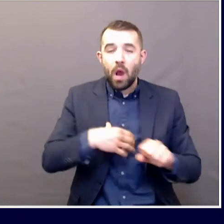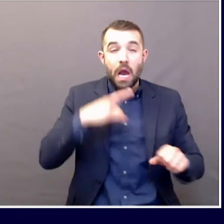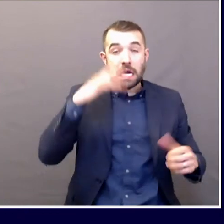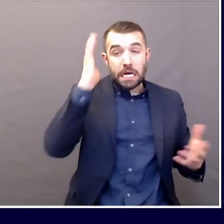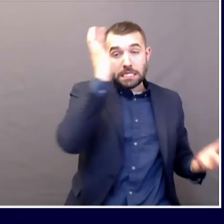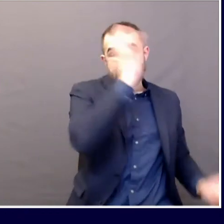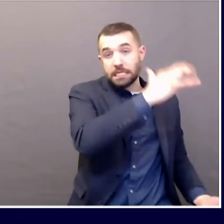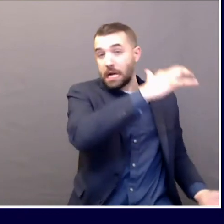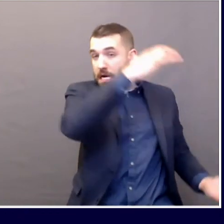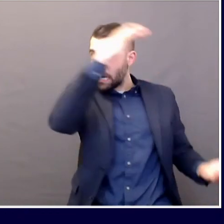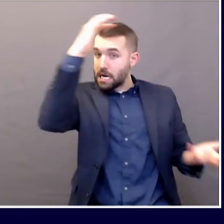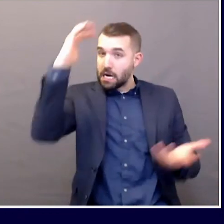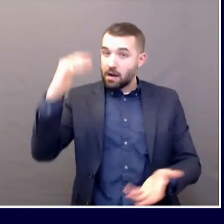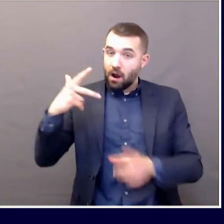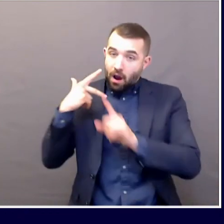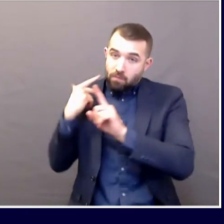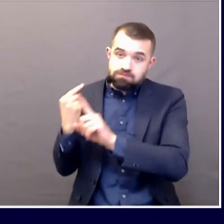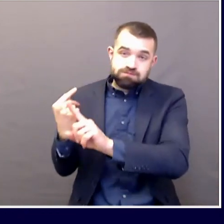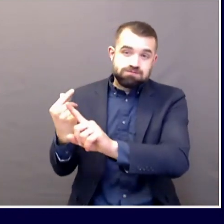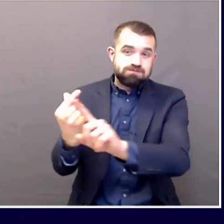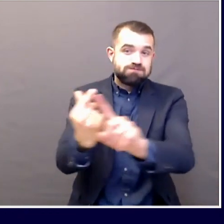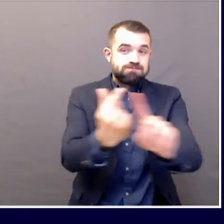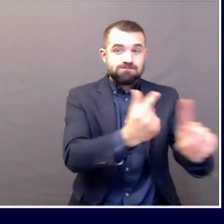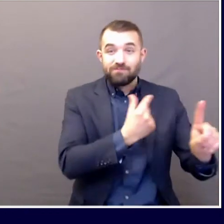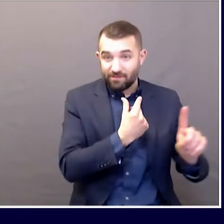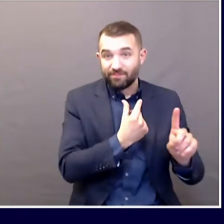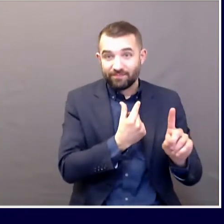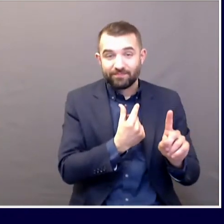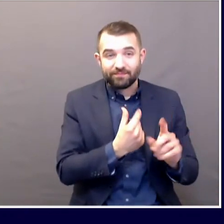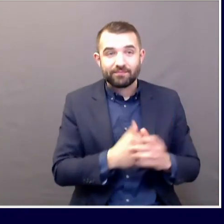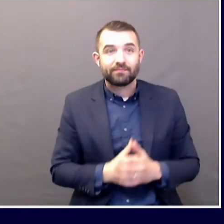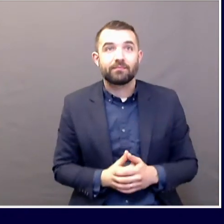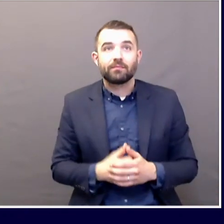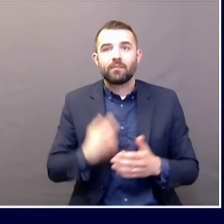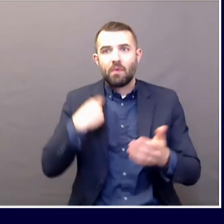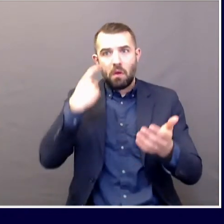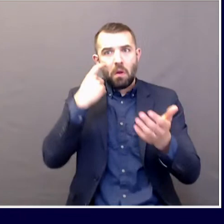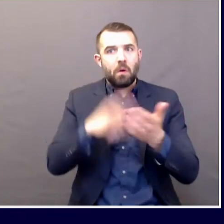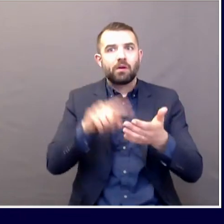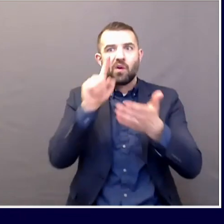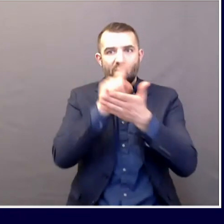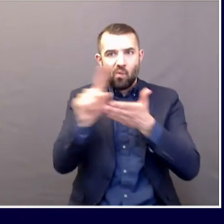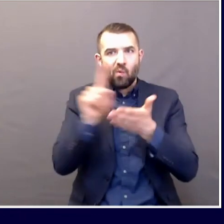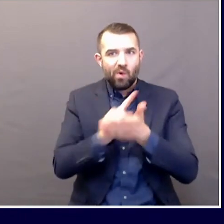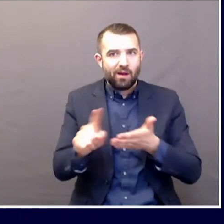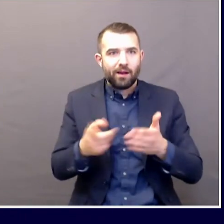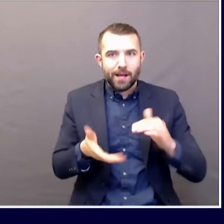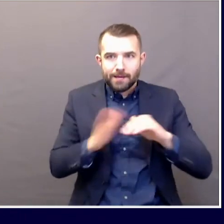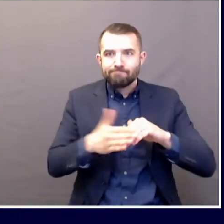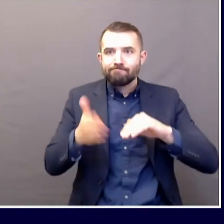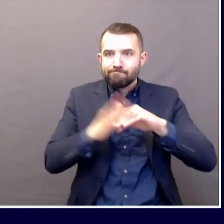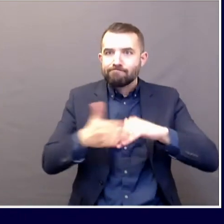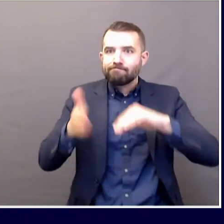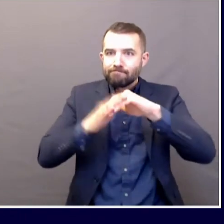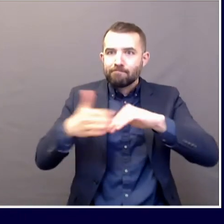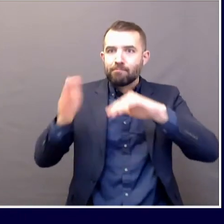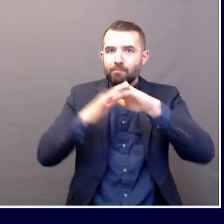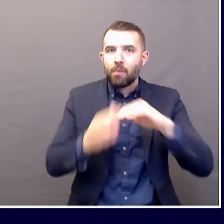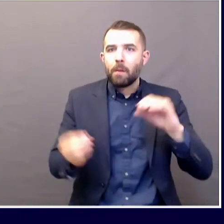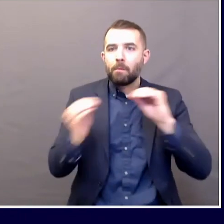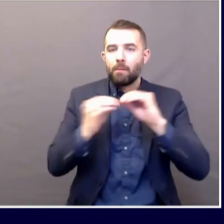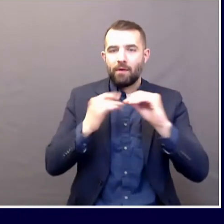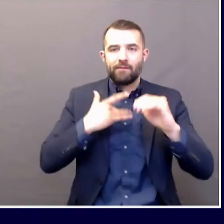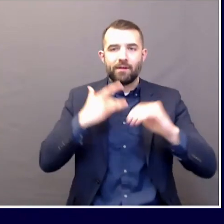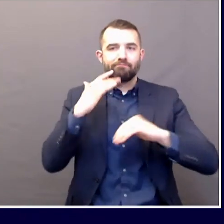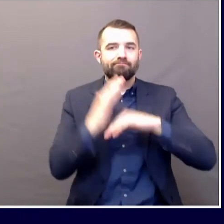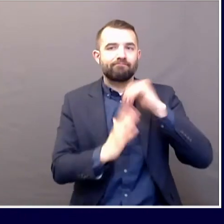noted today, those supply constraints are easing with each passing week. And as that happens, we'll be able to equip vaccination sites